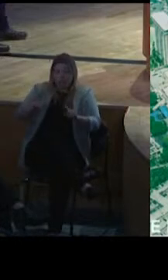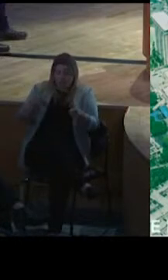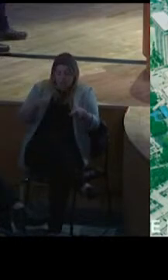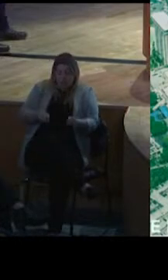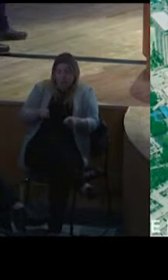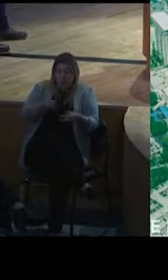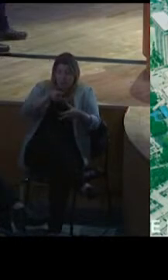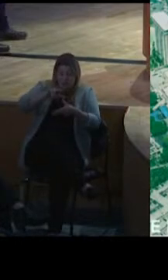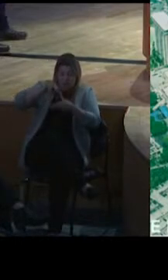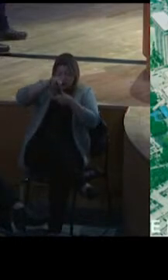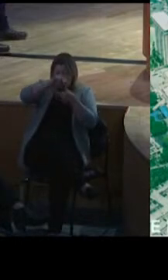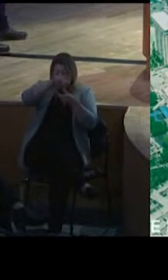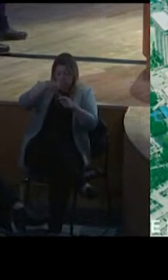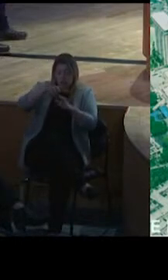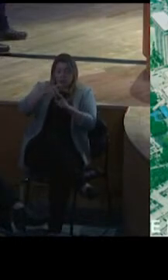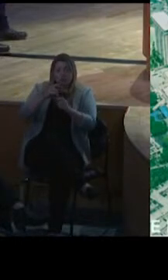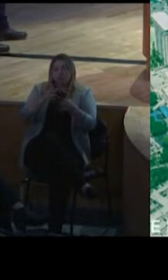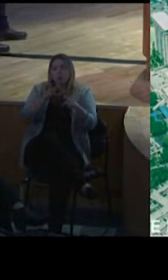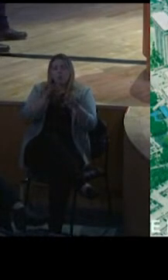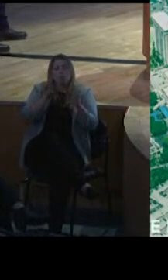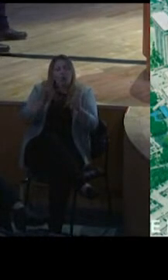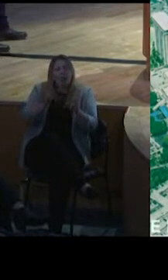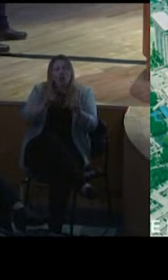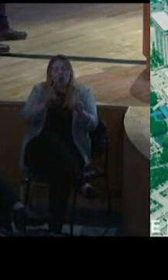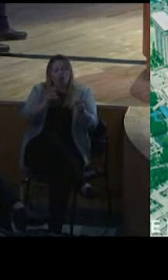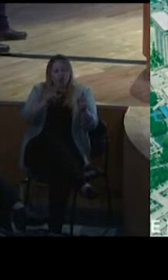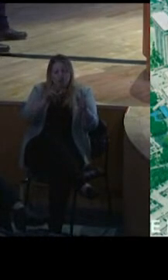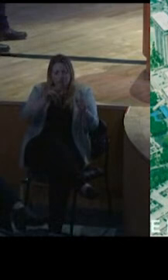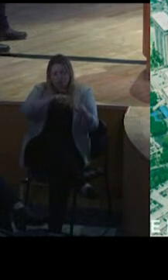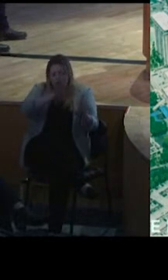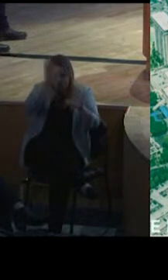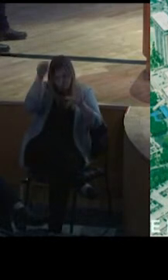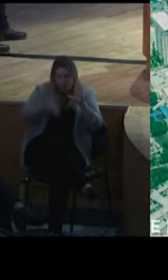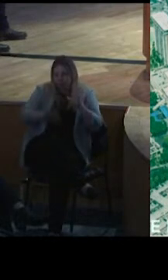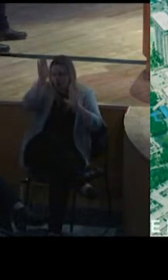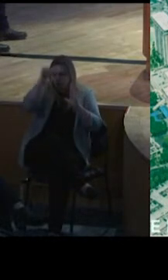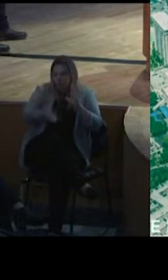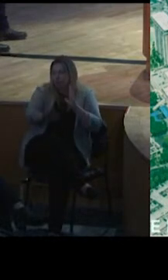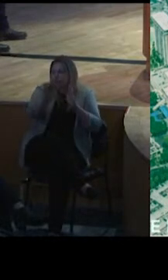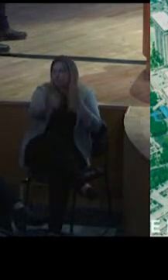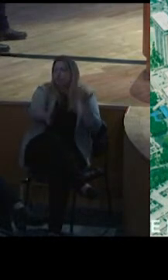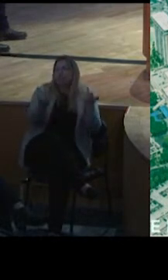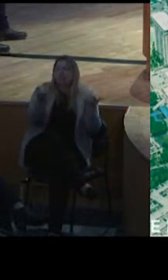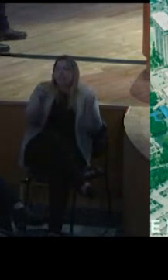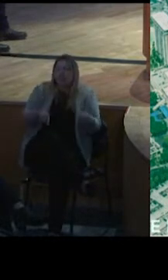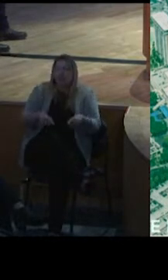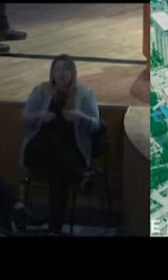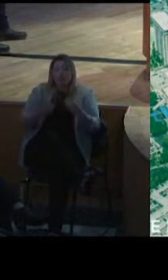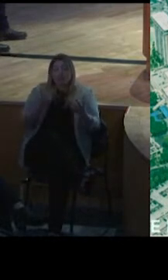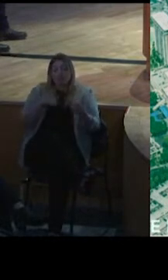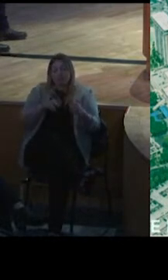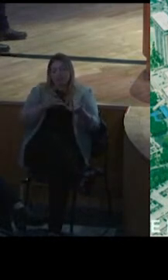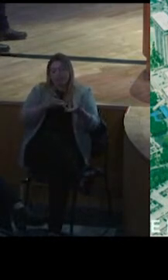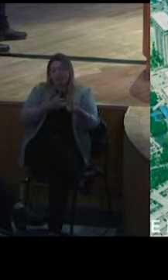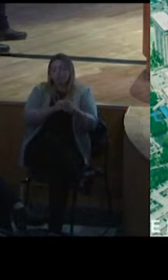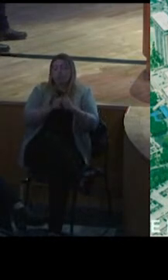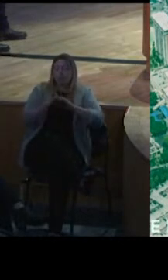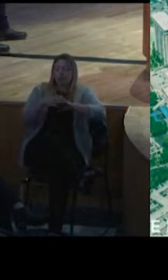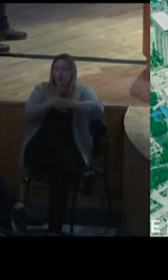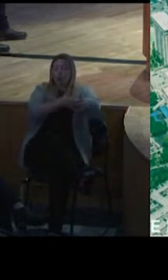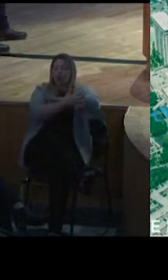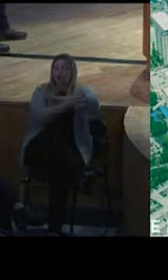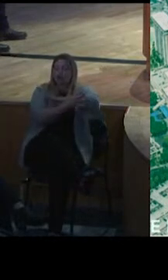get inconsistent weather patterns because of climate change, we're dealing with things like coastal erosion. We're dealing with things like, you